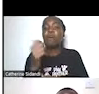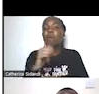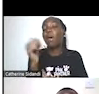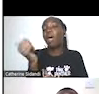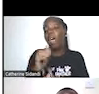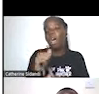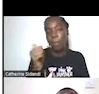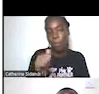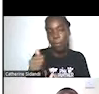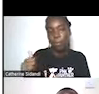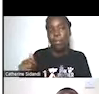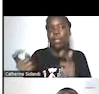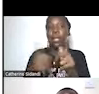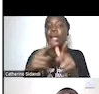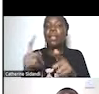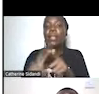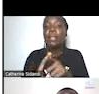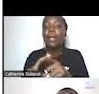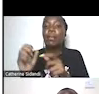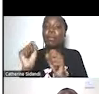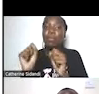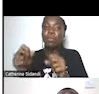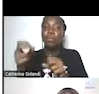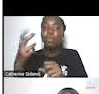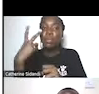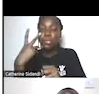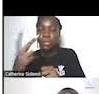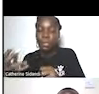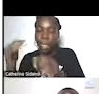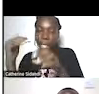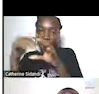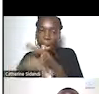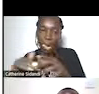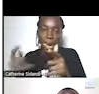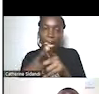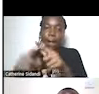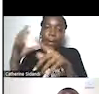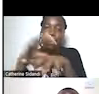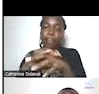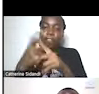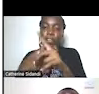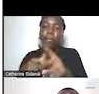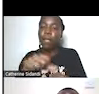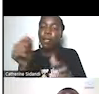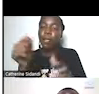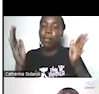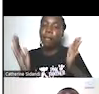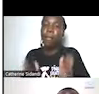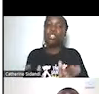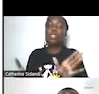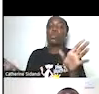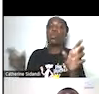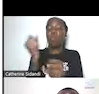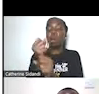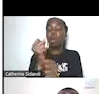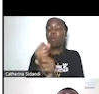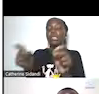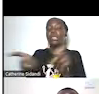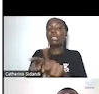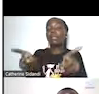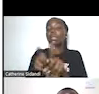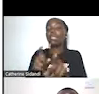to look into. Yeah. So you have to gather it from someone else who have been in the same industry. Then you look at it, you see,